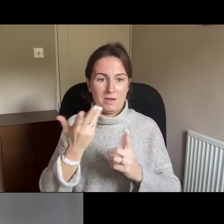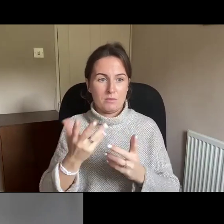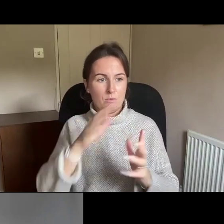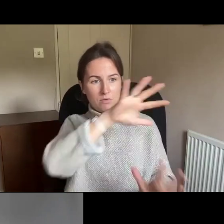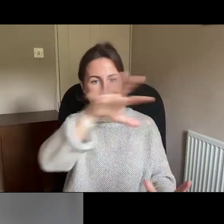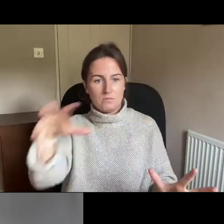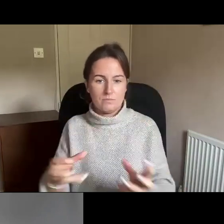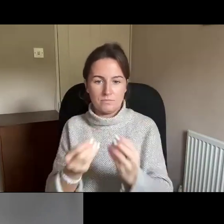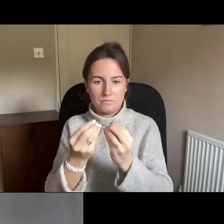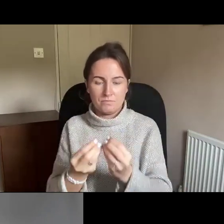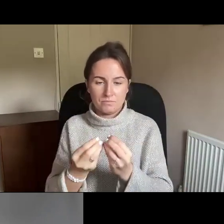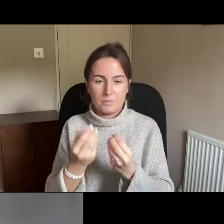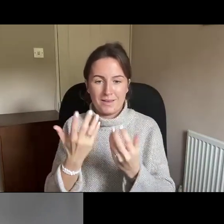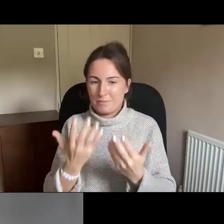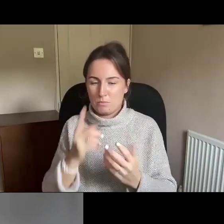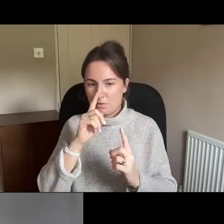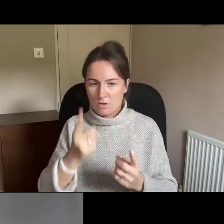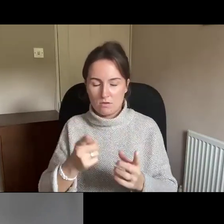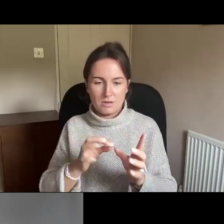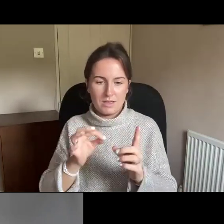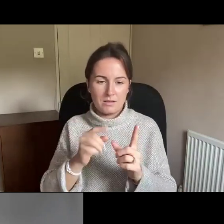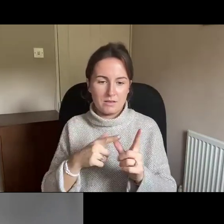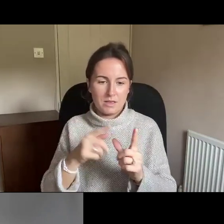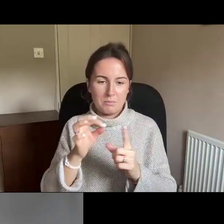currently connect an API to it.